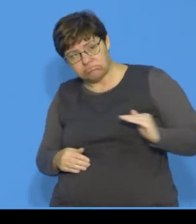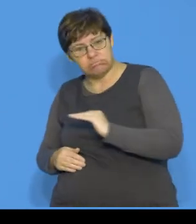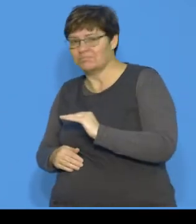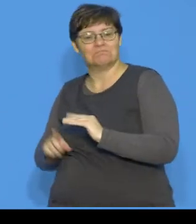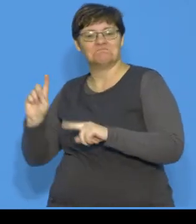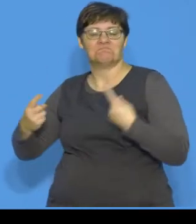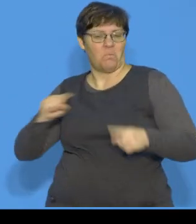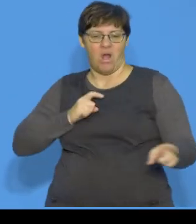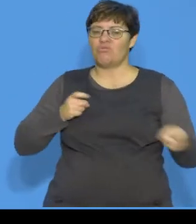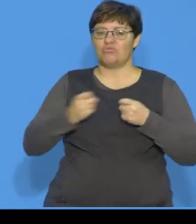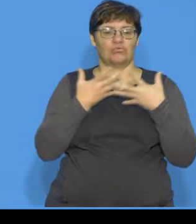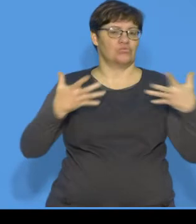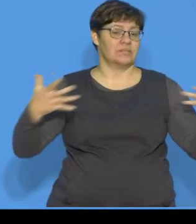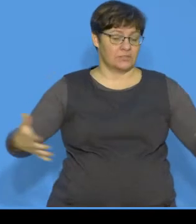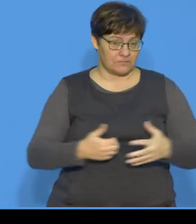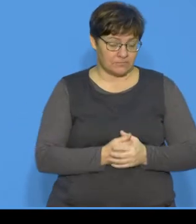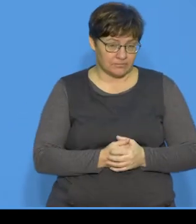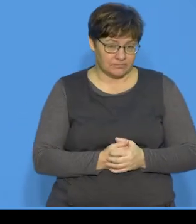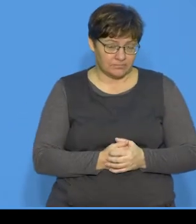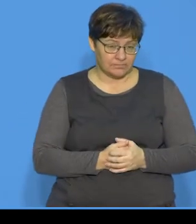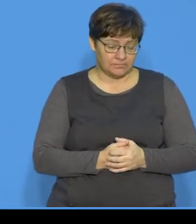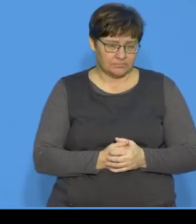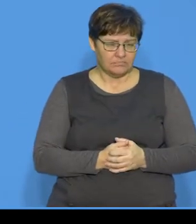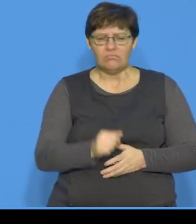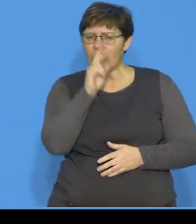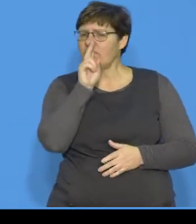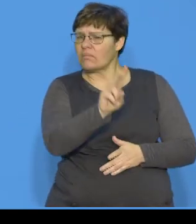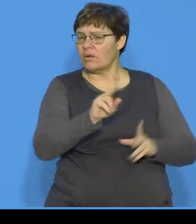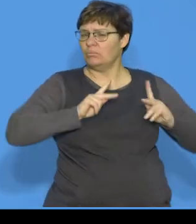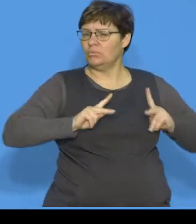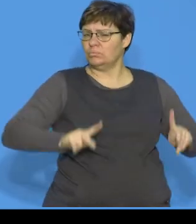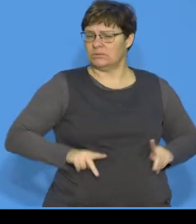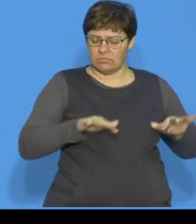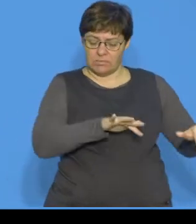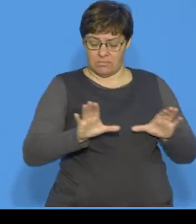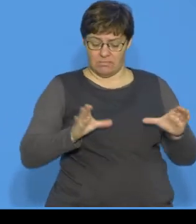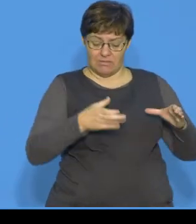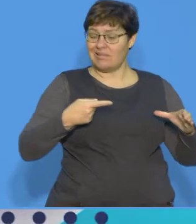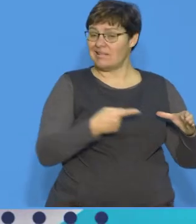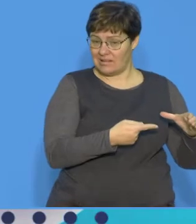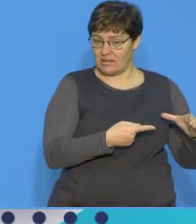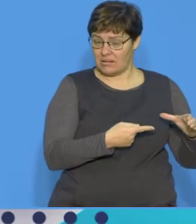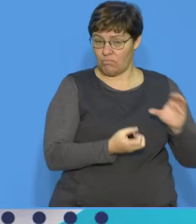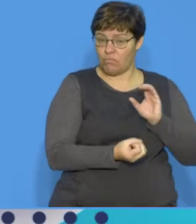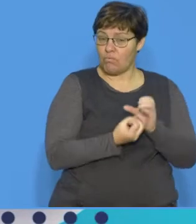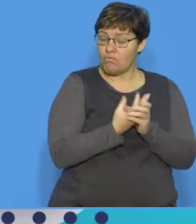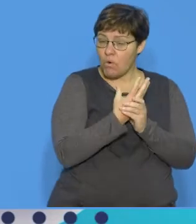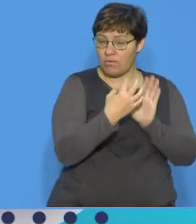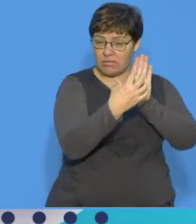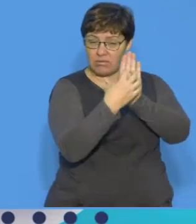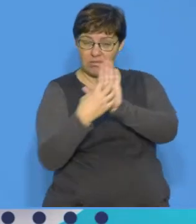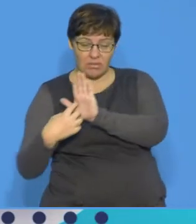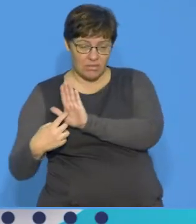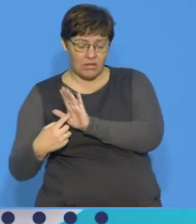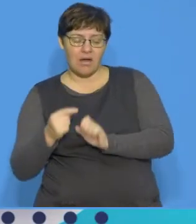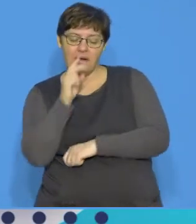So when we're looking at human population growth curves, we're looking at something that